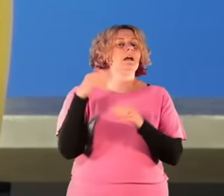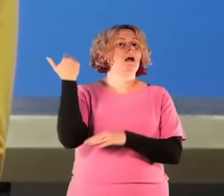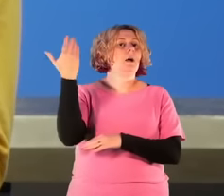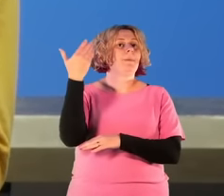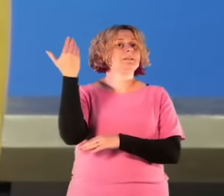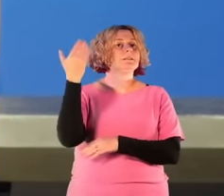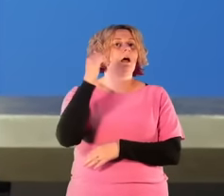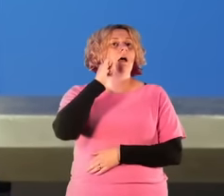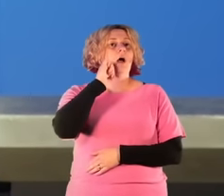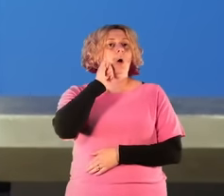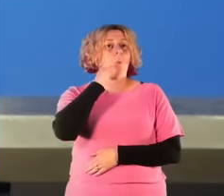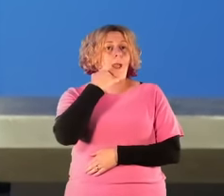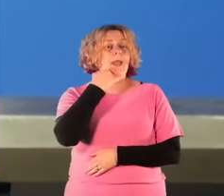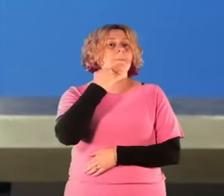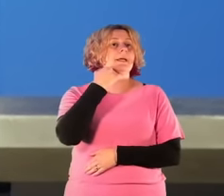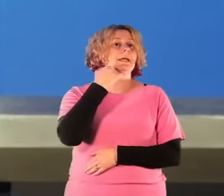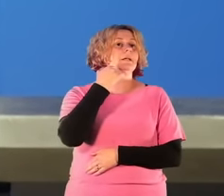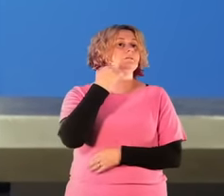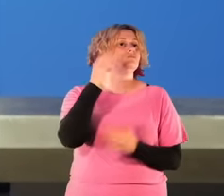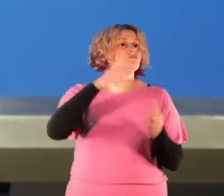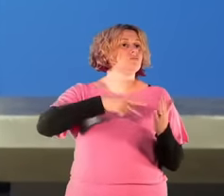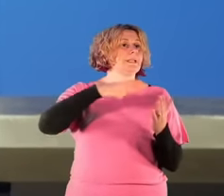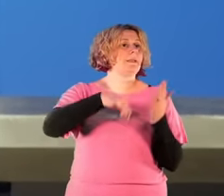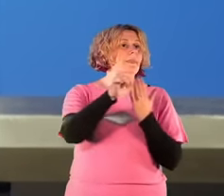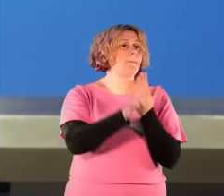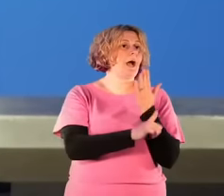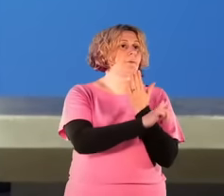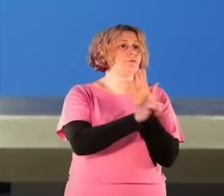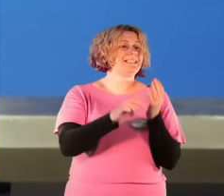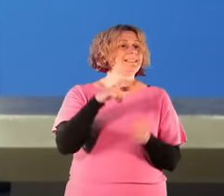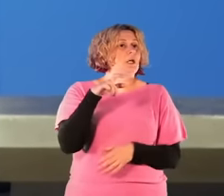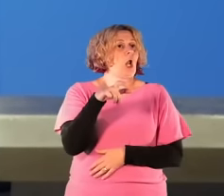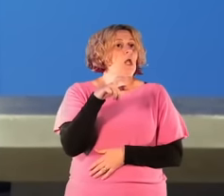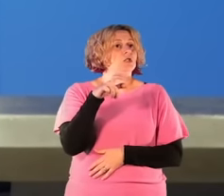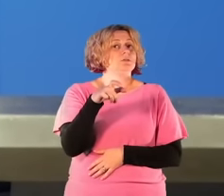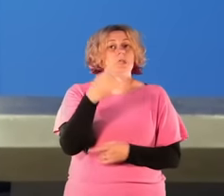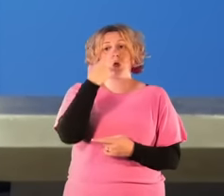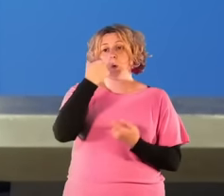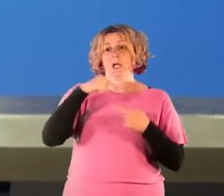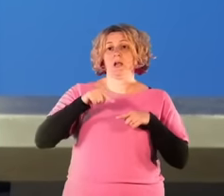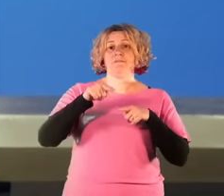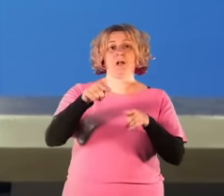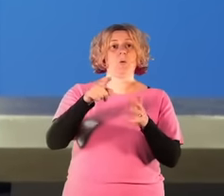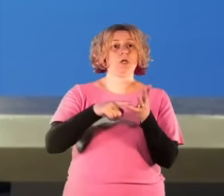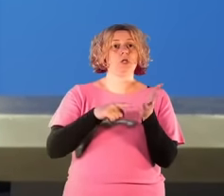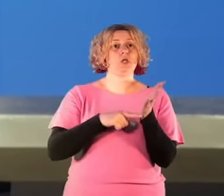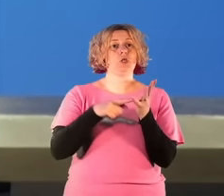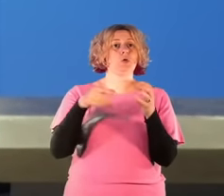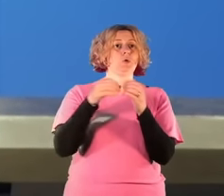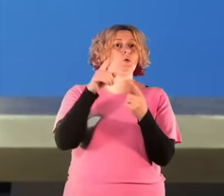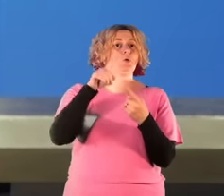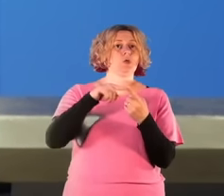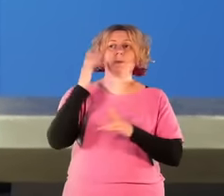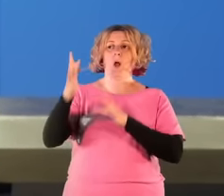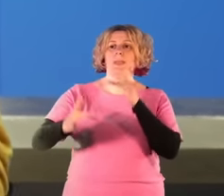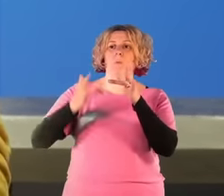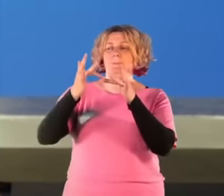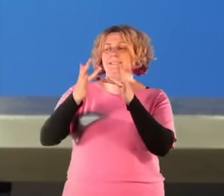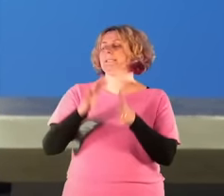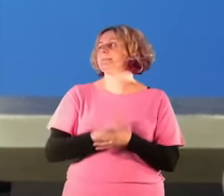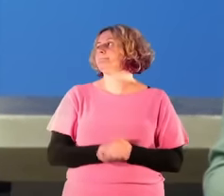he'll be leading our Bible readings in Colossians. And remember that you can follow that on YouTube and on the website. And hopefully that'll be a blessing to